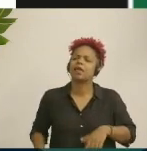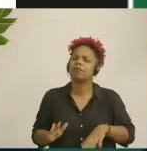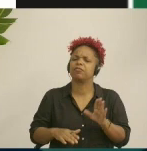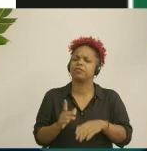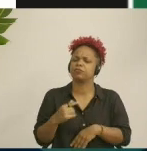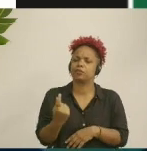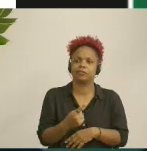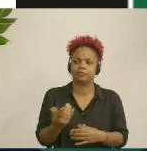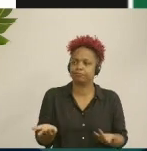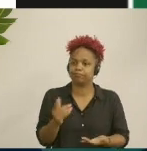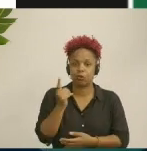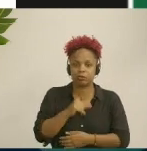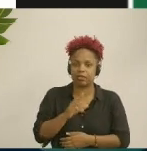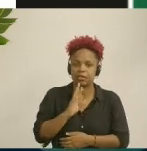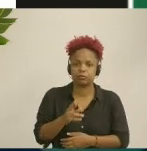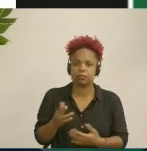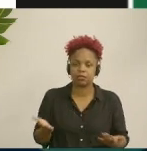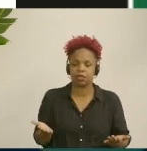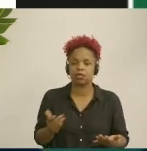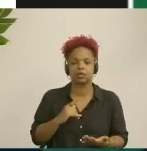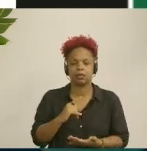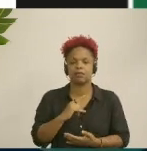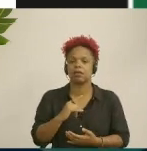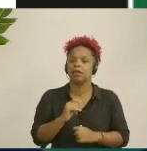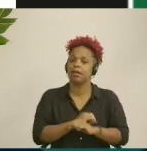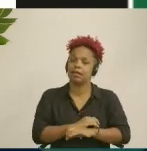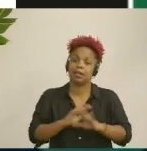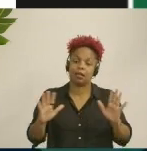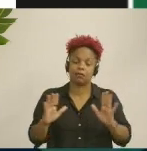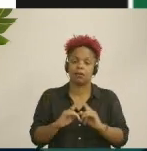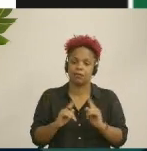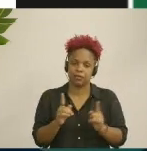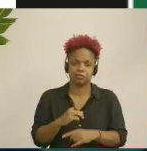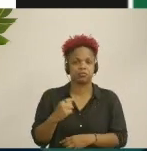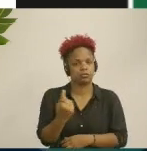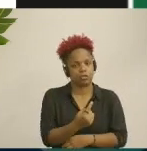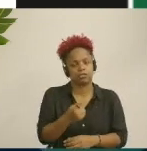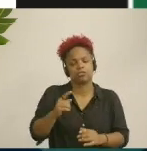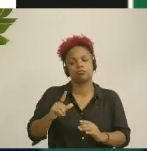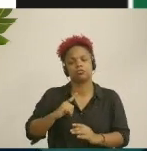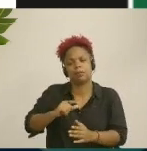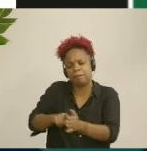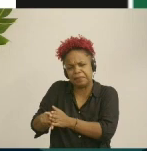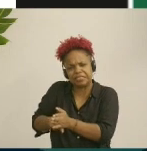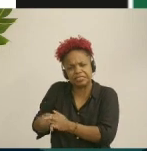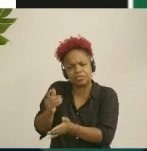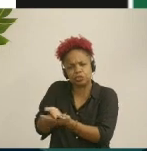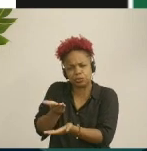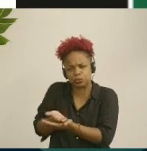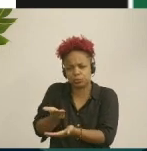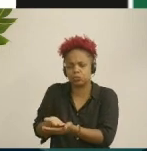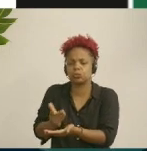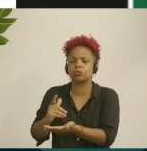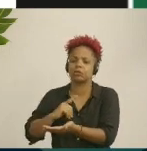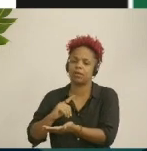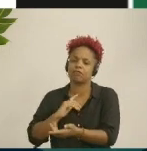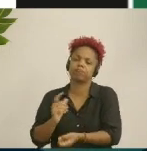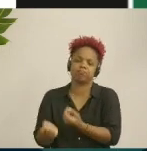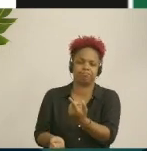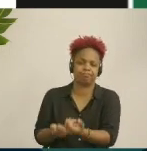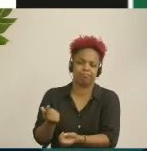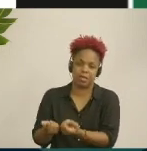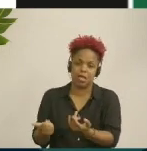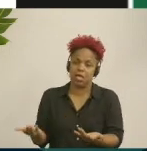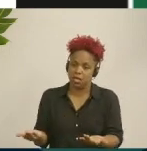best evidence. We respond with single studies that haven't been appraised for quality or placed alongside other studies addressing the